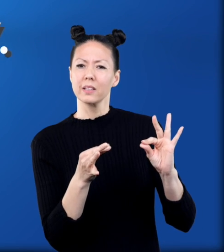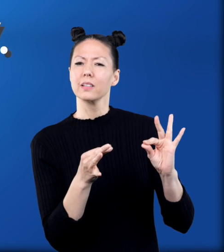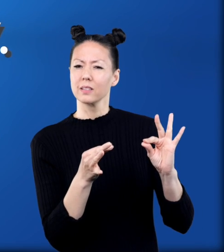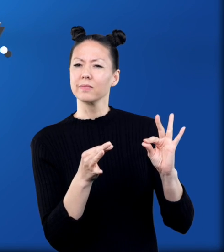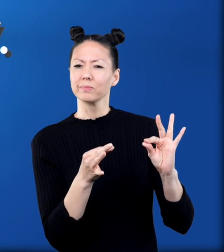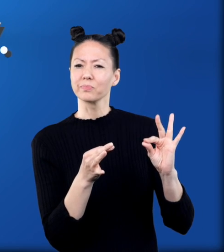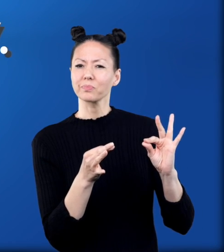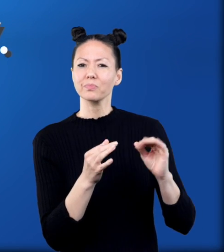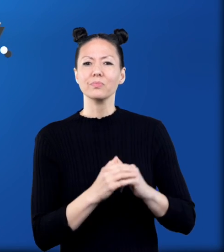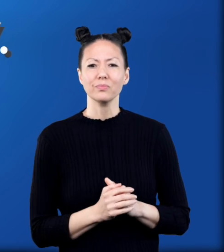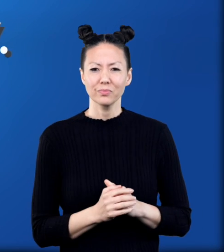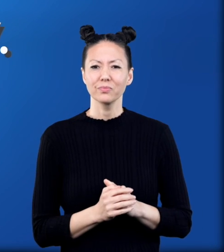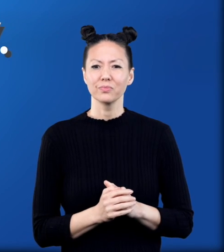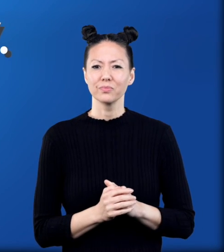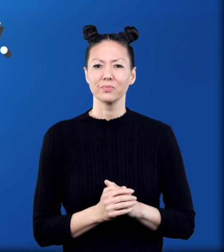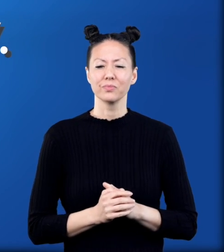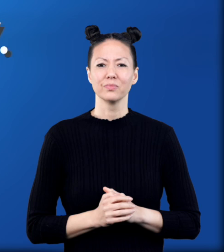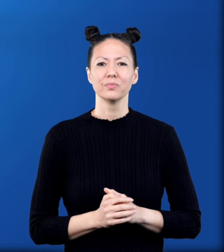this.